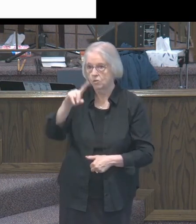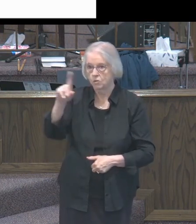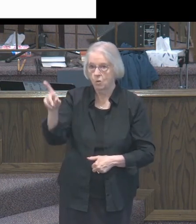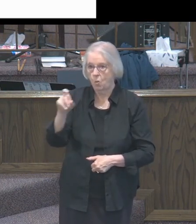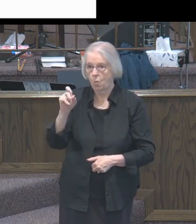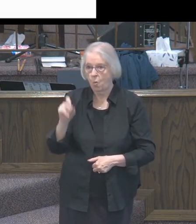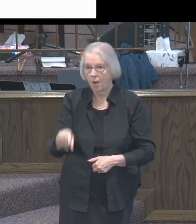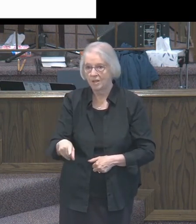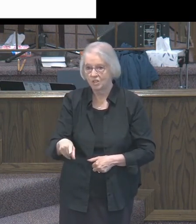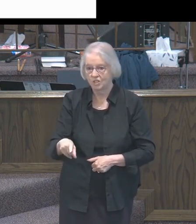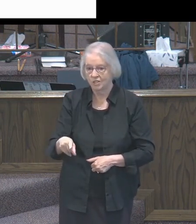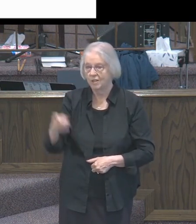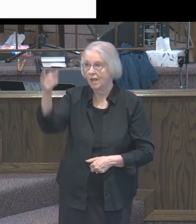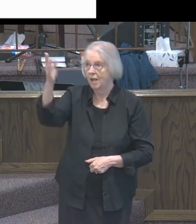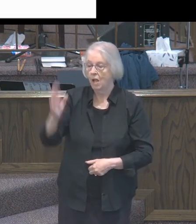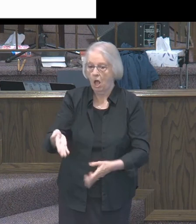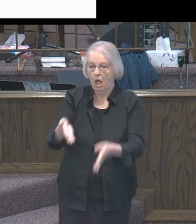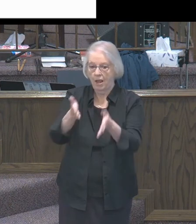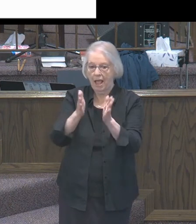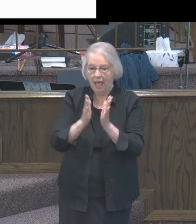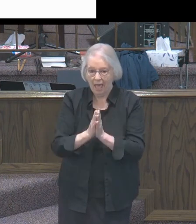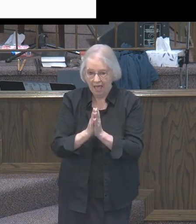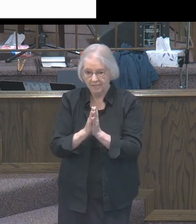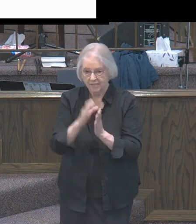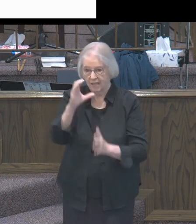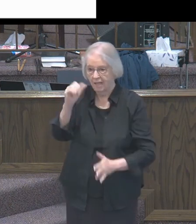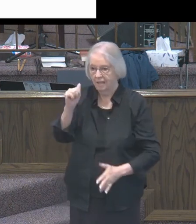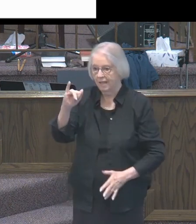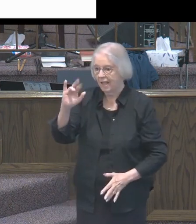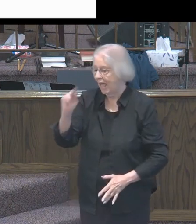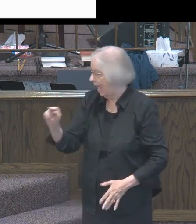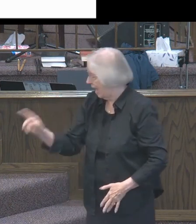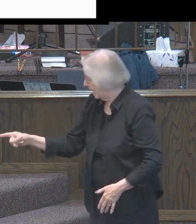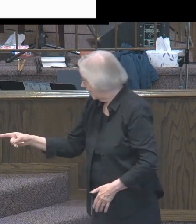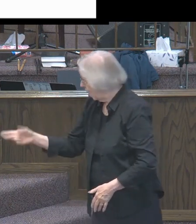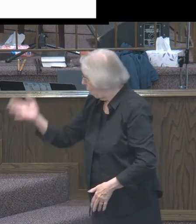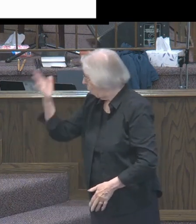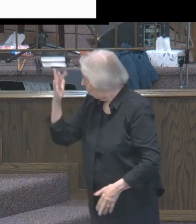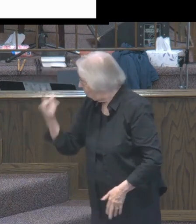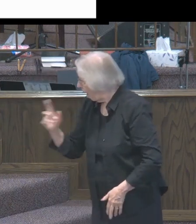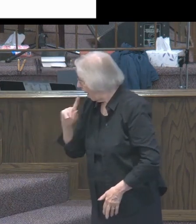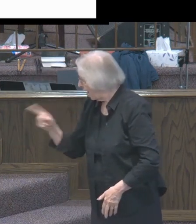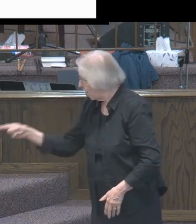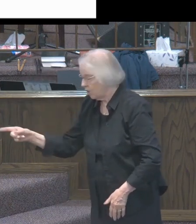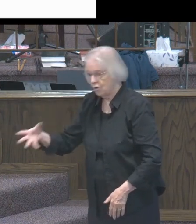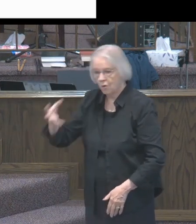Why are you angry? We could diffuse a lot of situations, but we'll just say, why are you